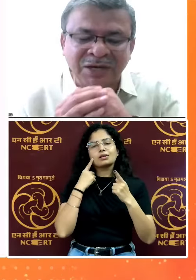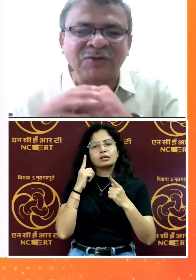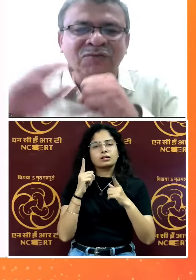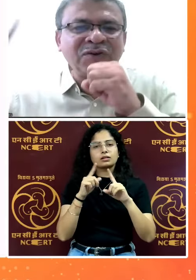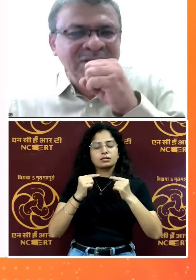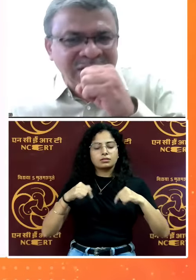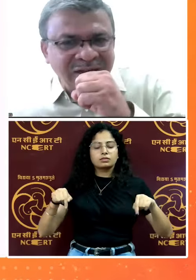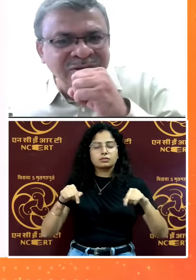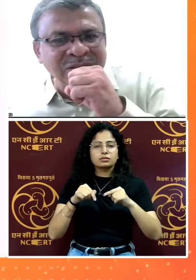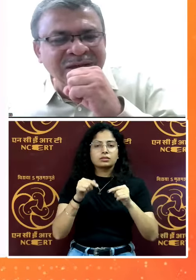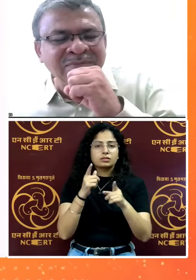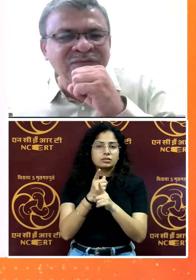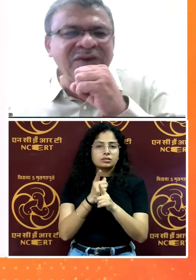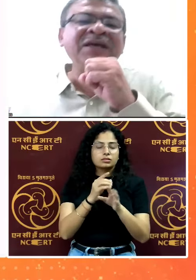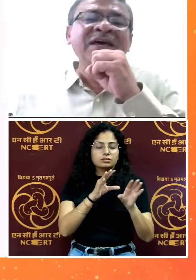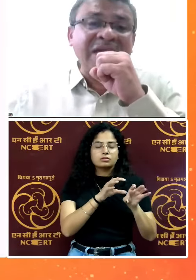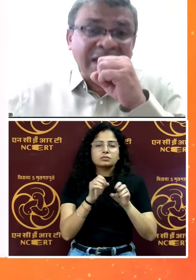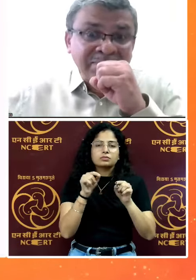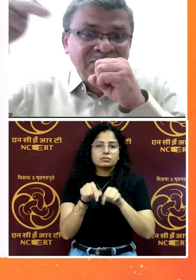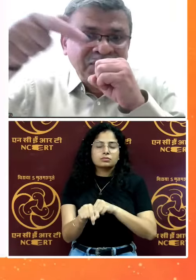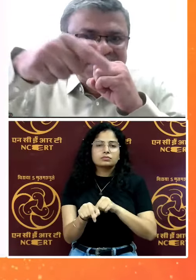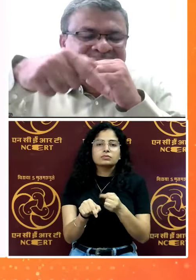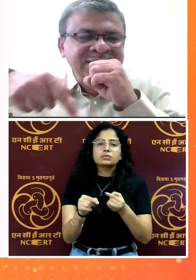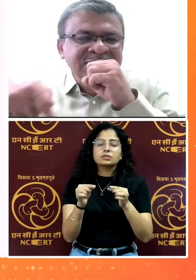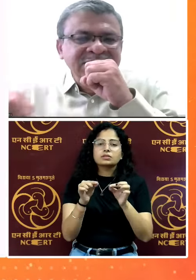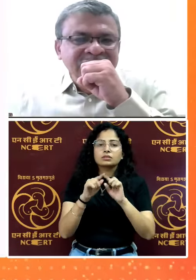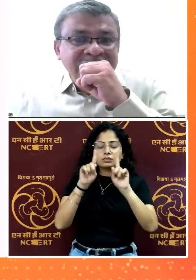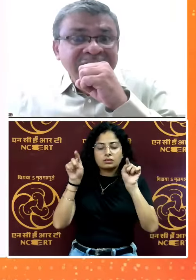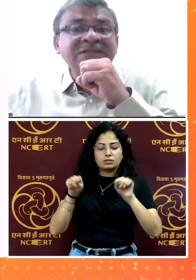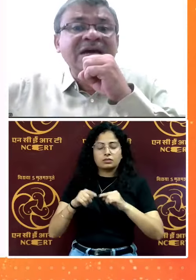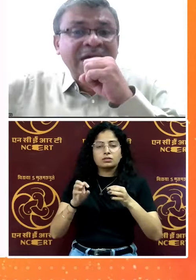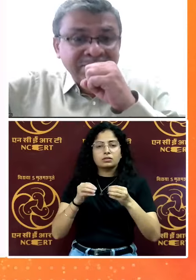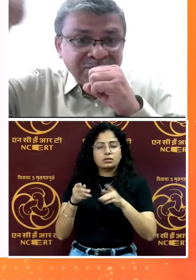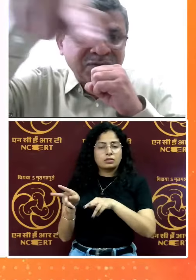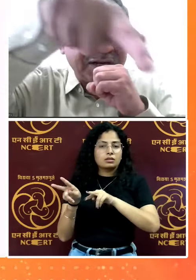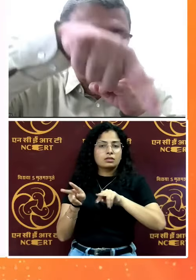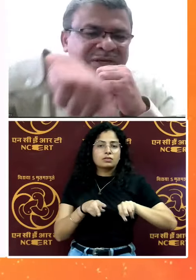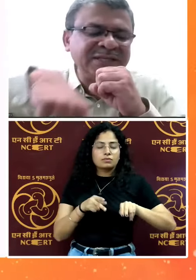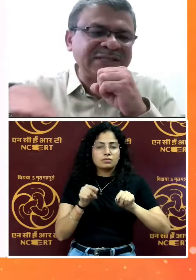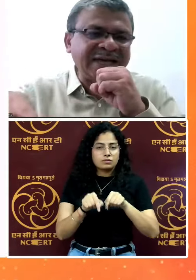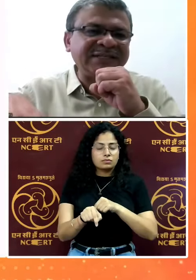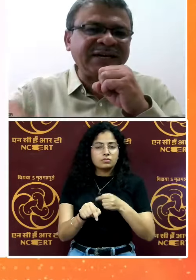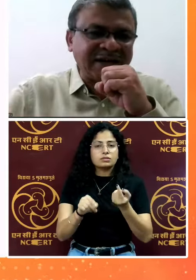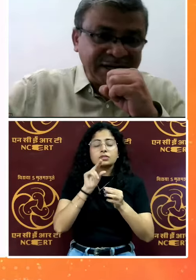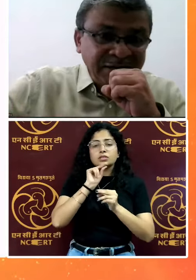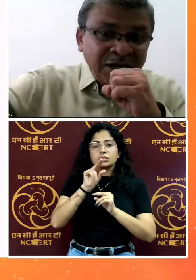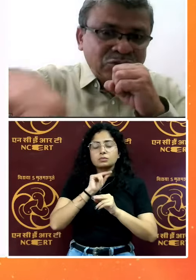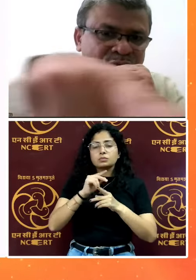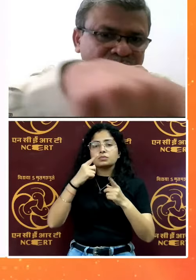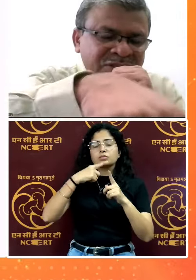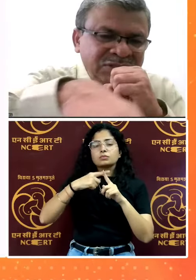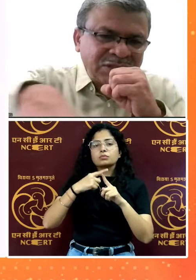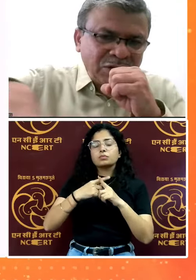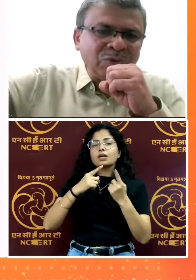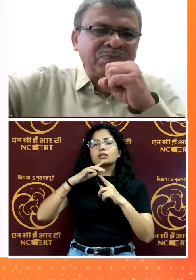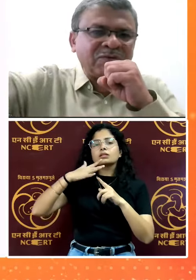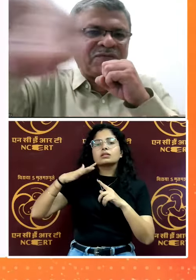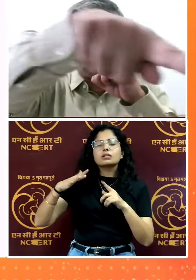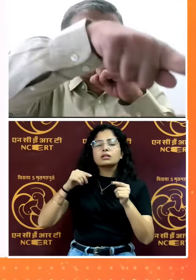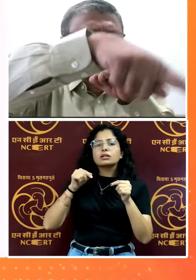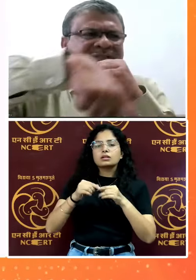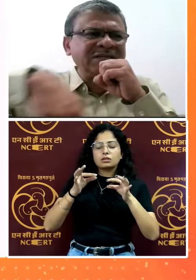by the microphone, taken to the amplifier. The amplifier sends that amplified speech as a current through this